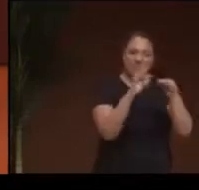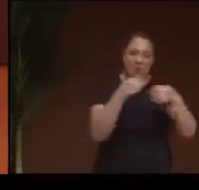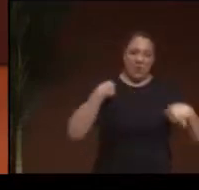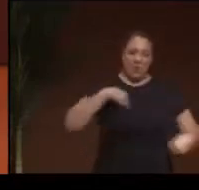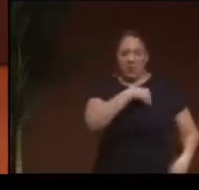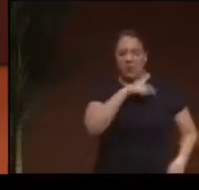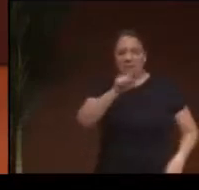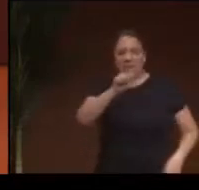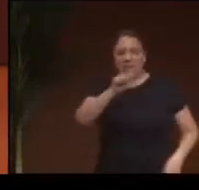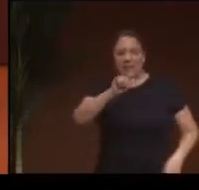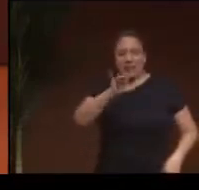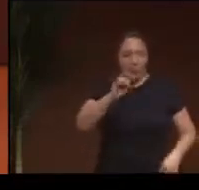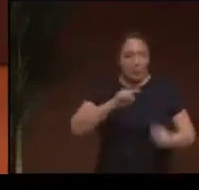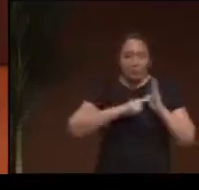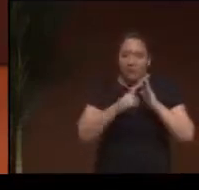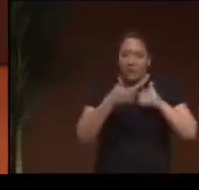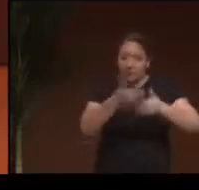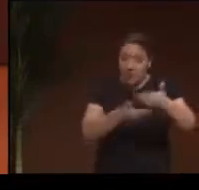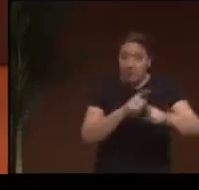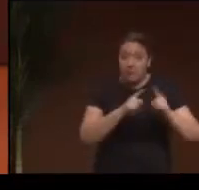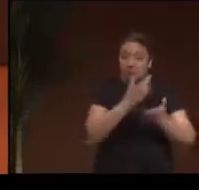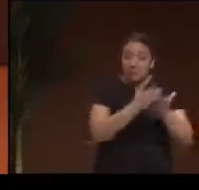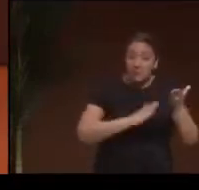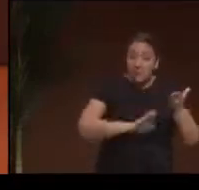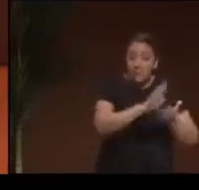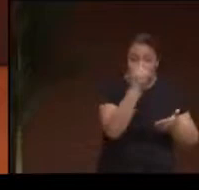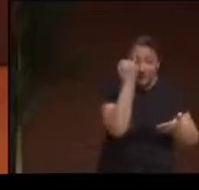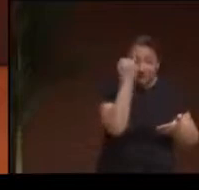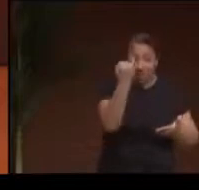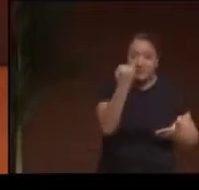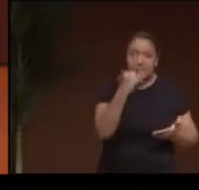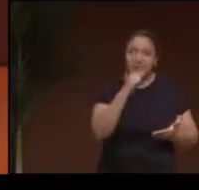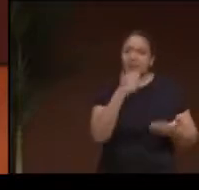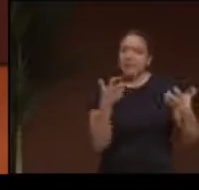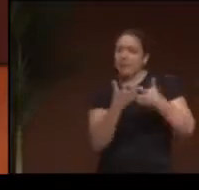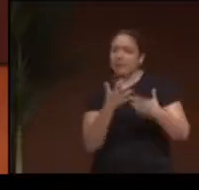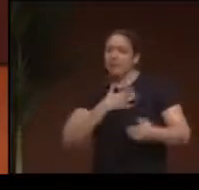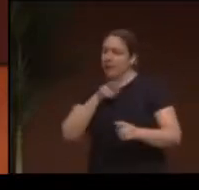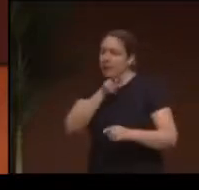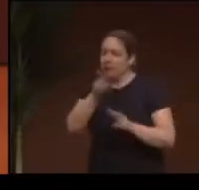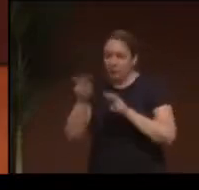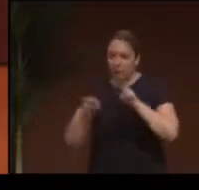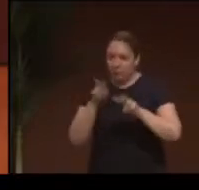this process. But some of their ideas didn't fit too well with the way I saw things.